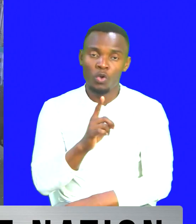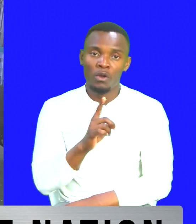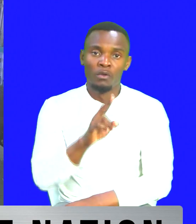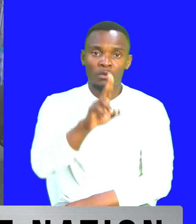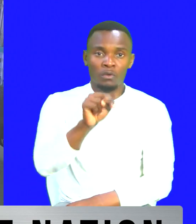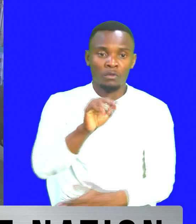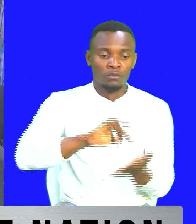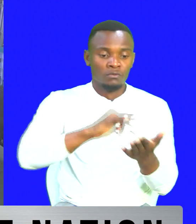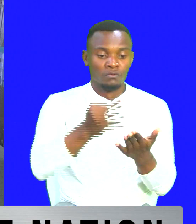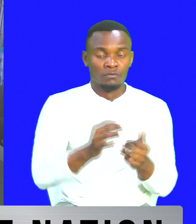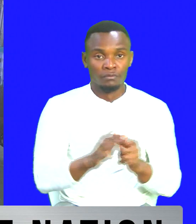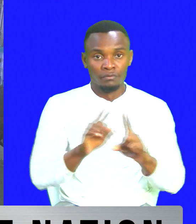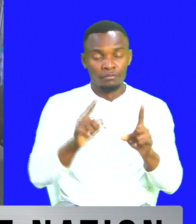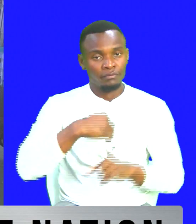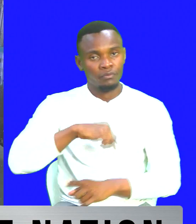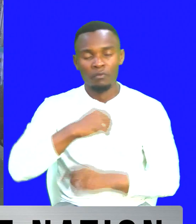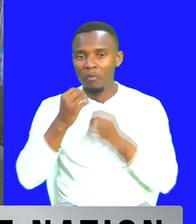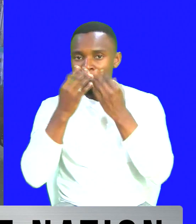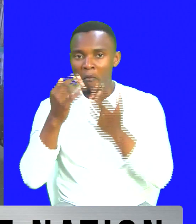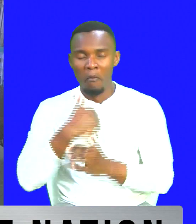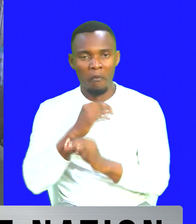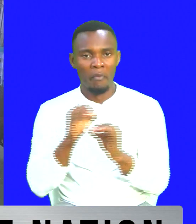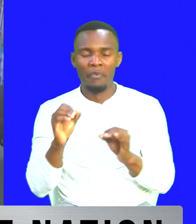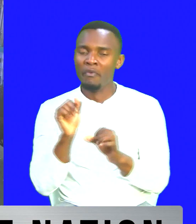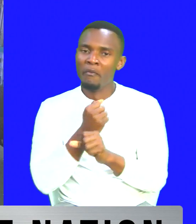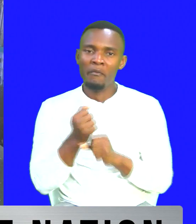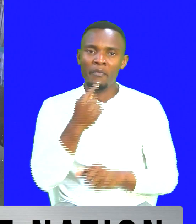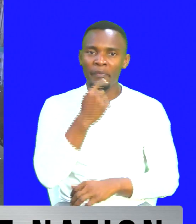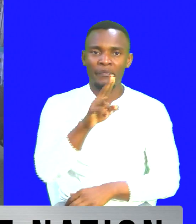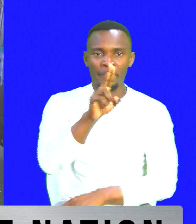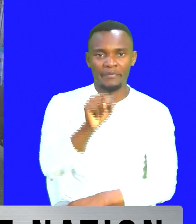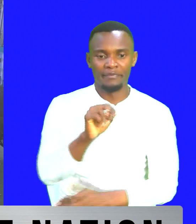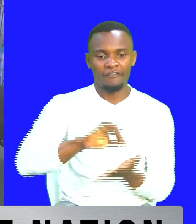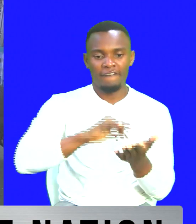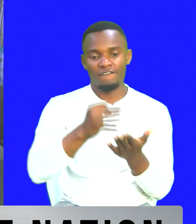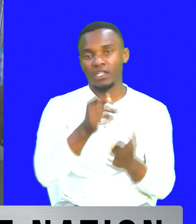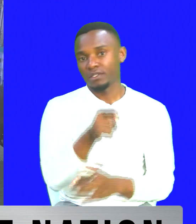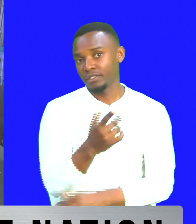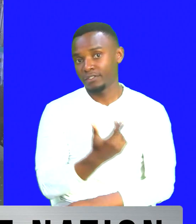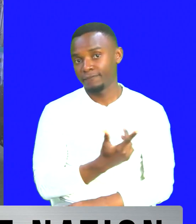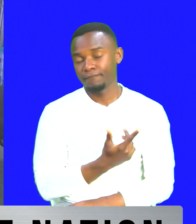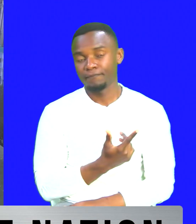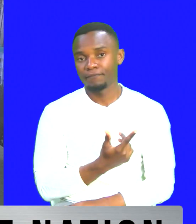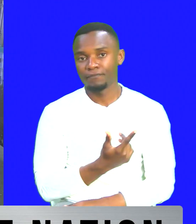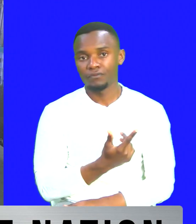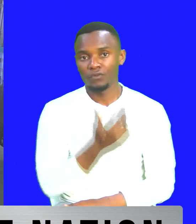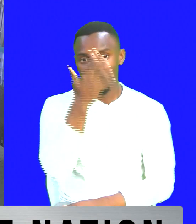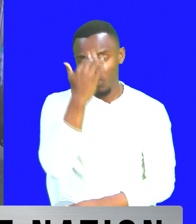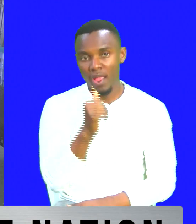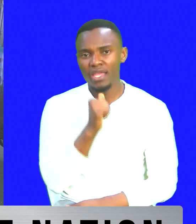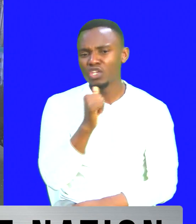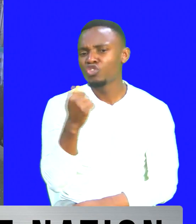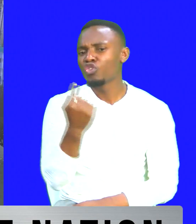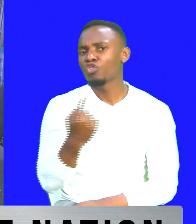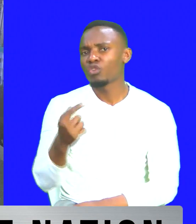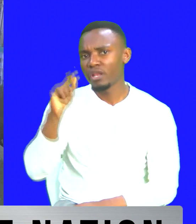we have not been told, we cannot assume that it is UN that is funding them. because it's not just Kenya going,